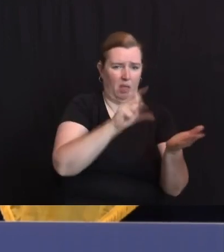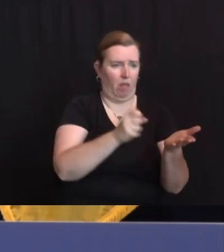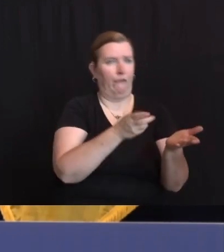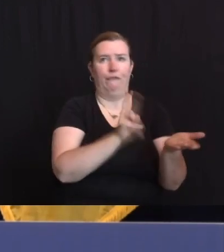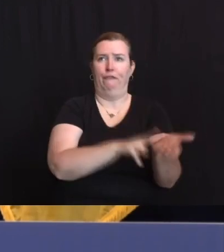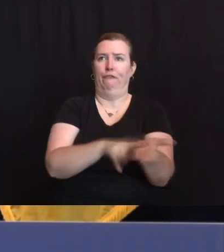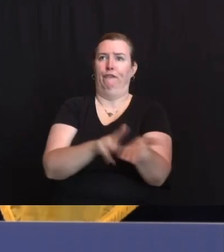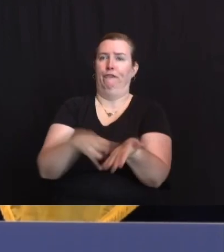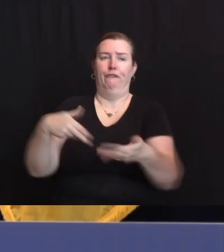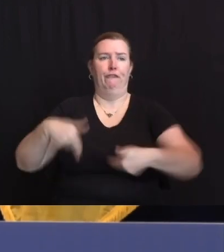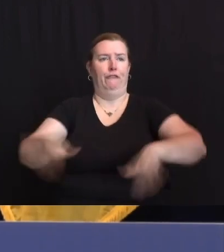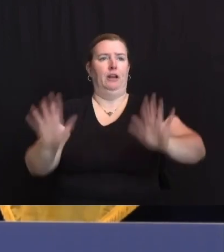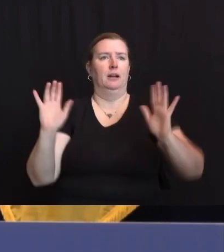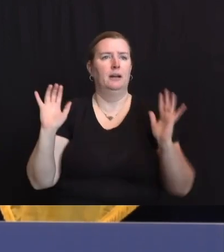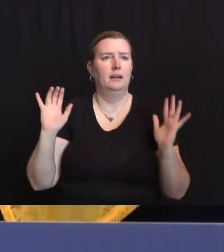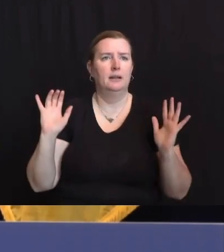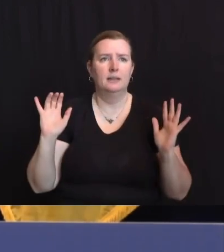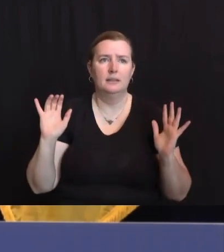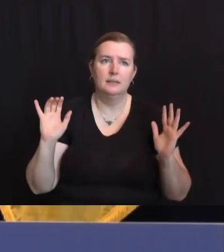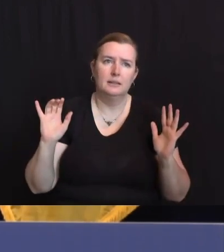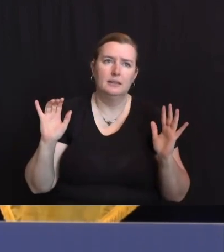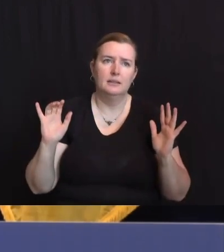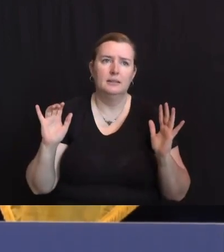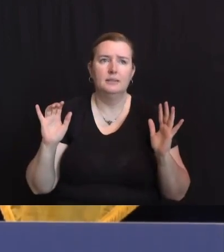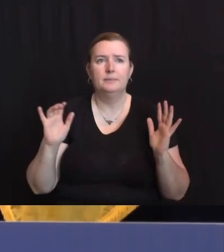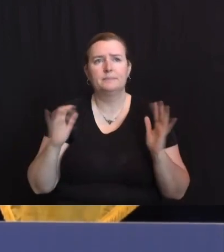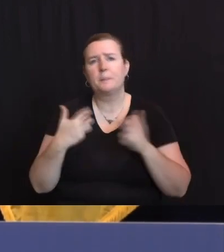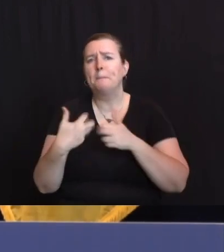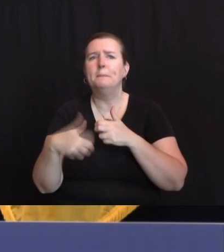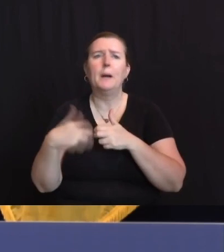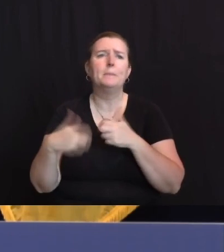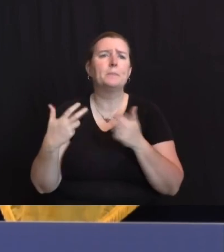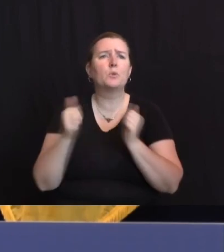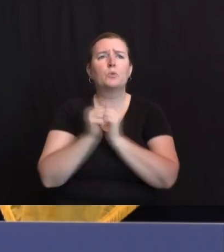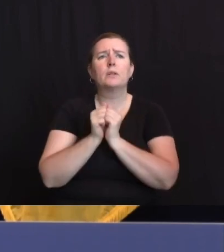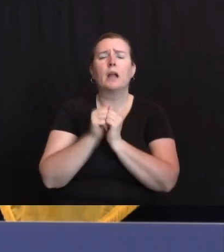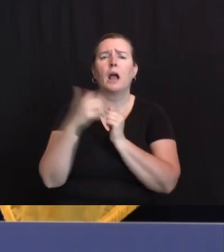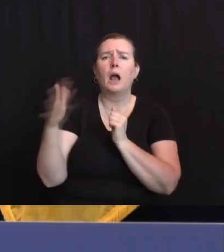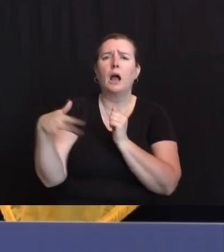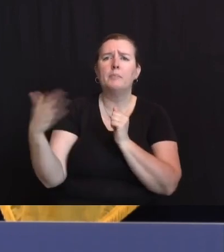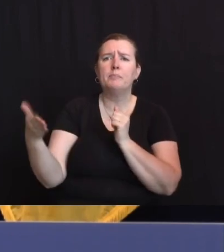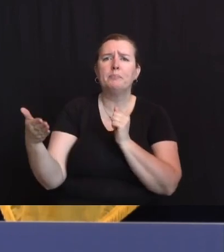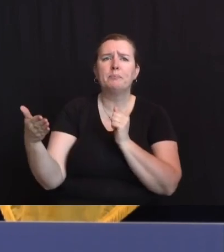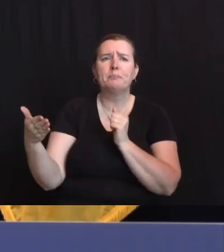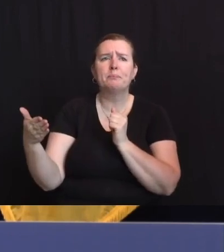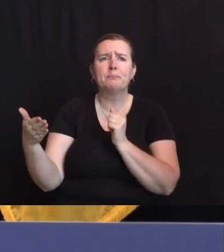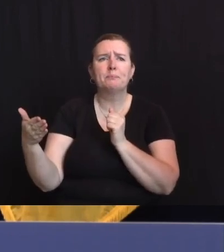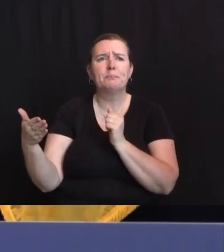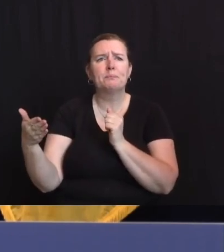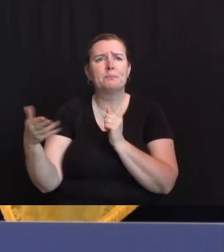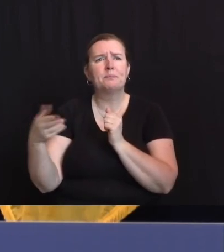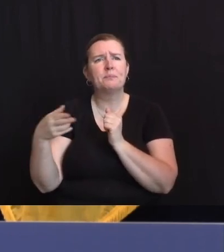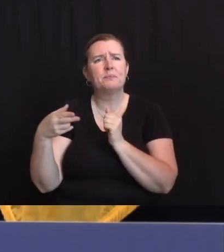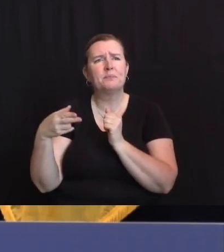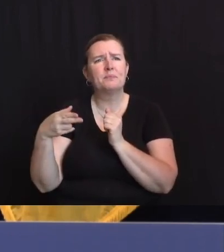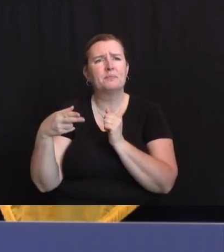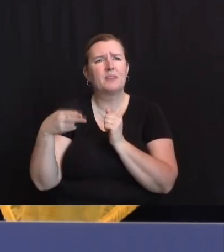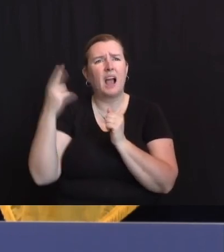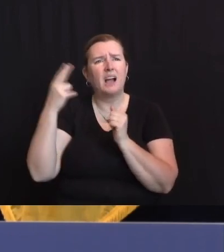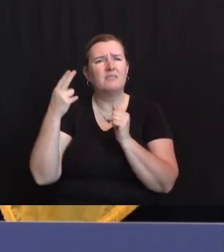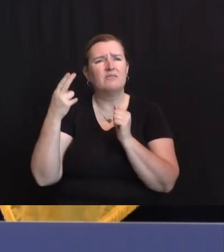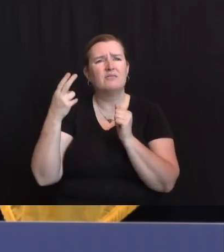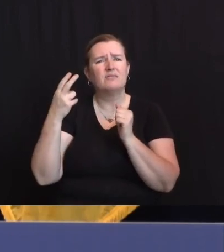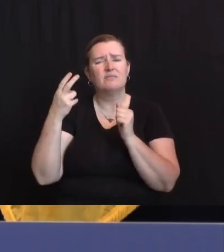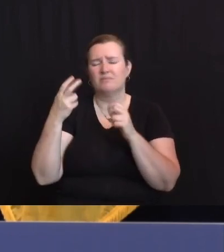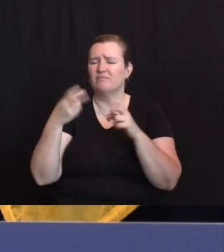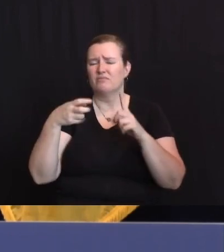And on this issue of problems with high transmission rates among younger people, how